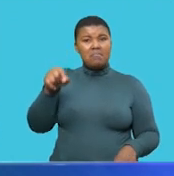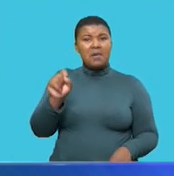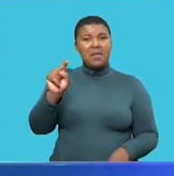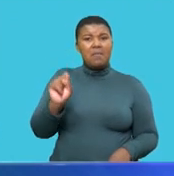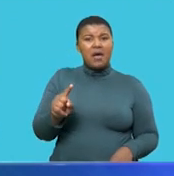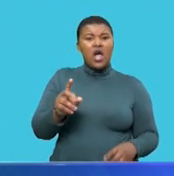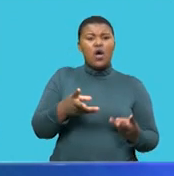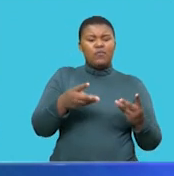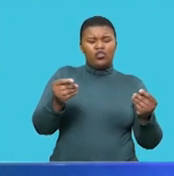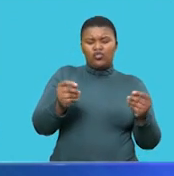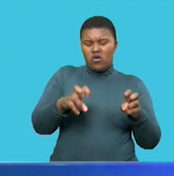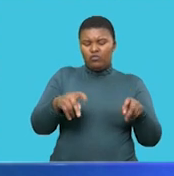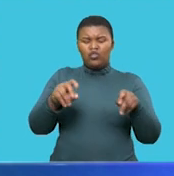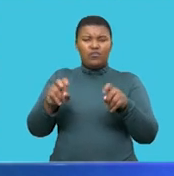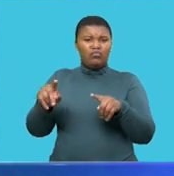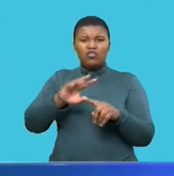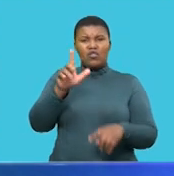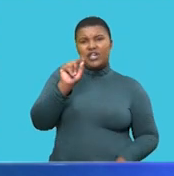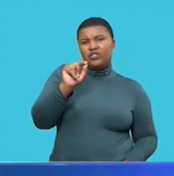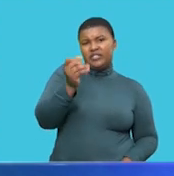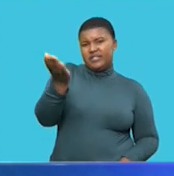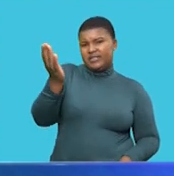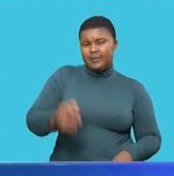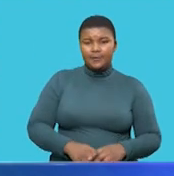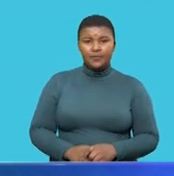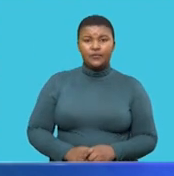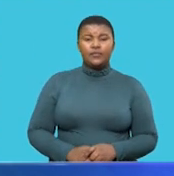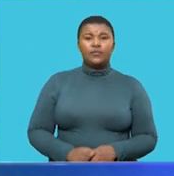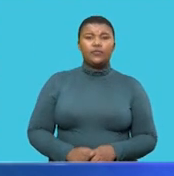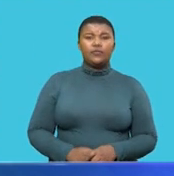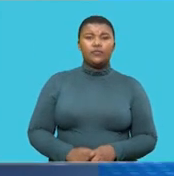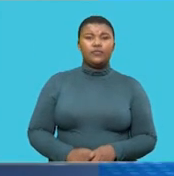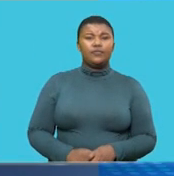yosomathuba abangenantshisekelo yomkhakha wamaciko aculayo.